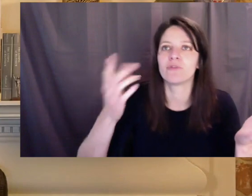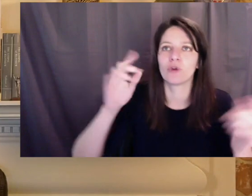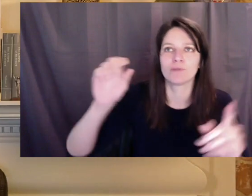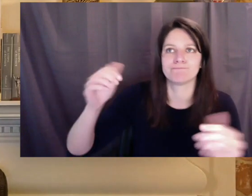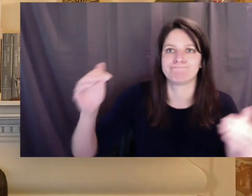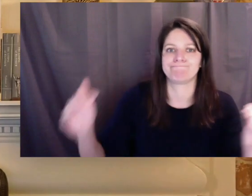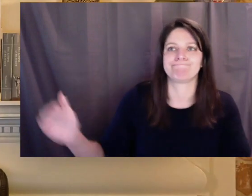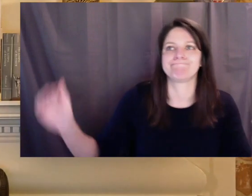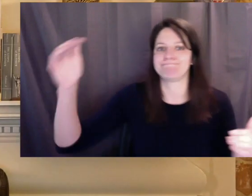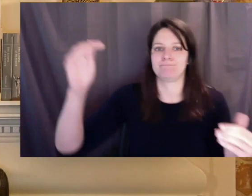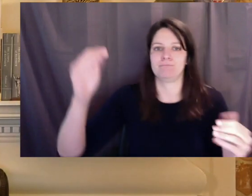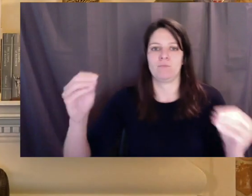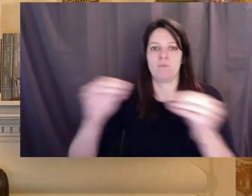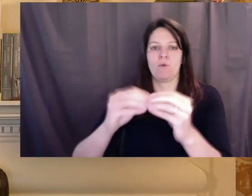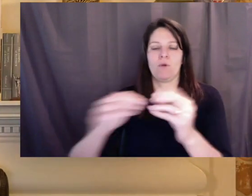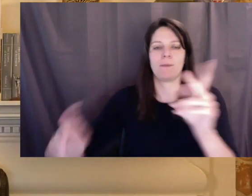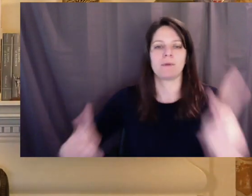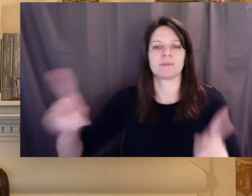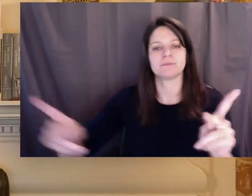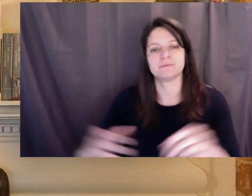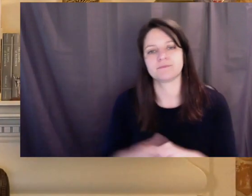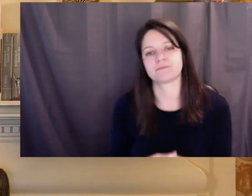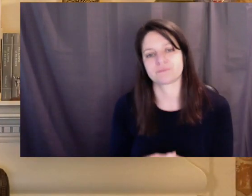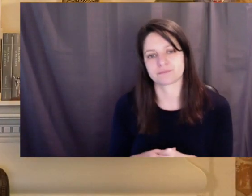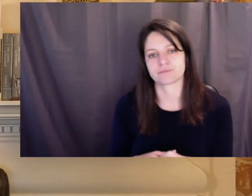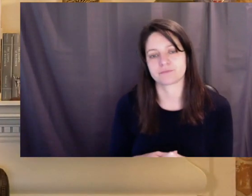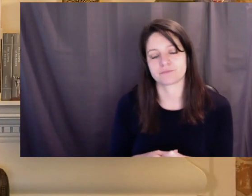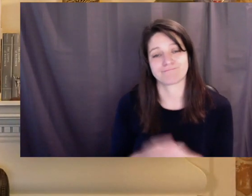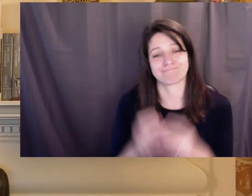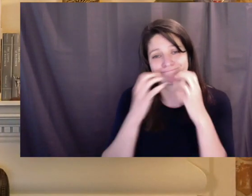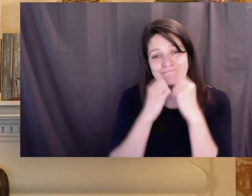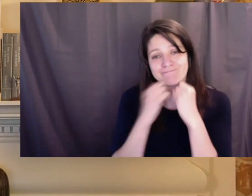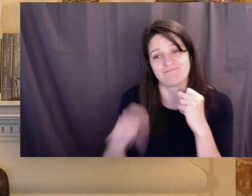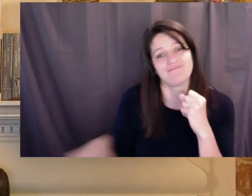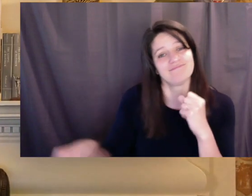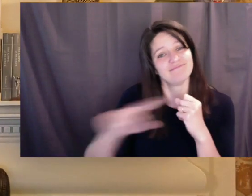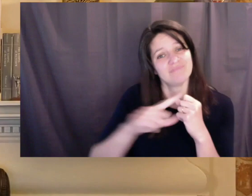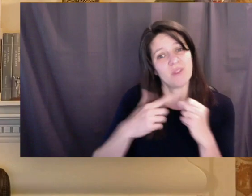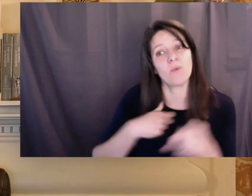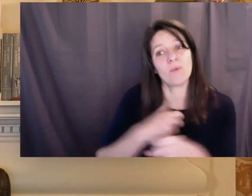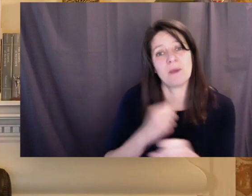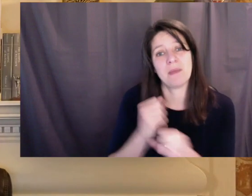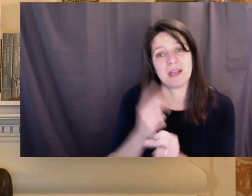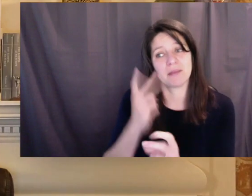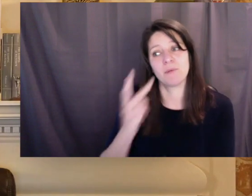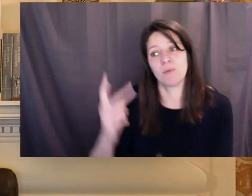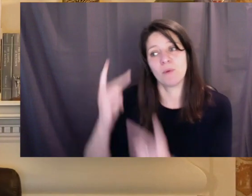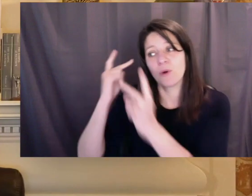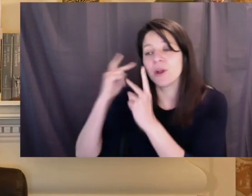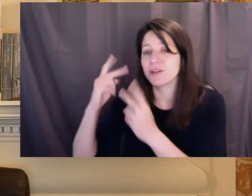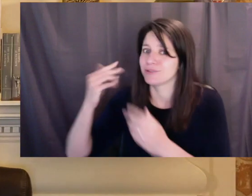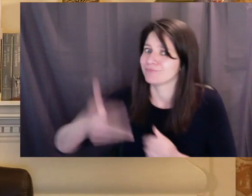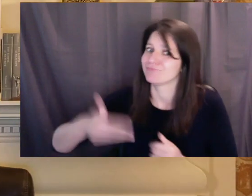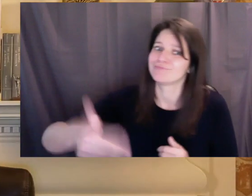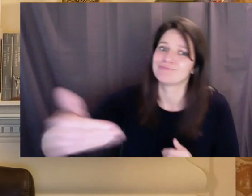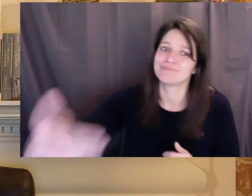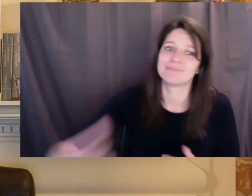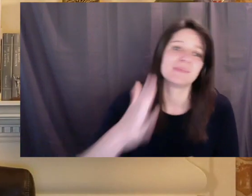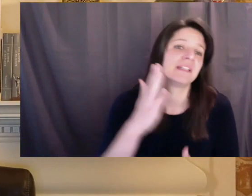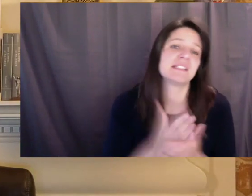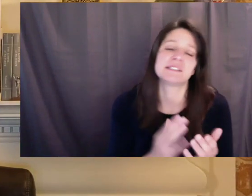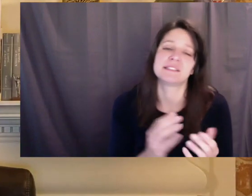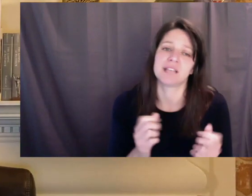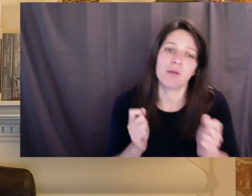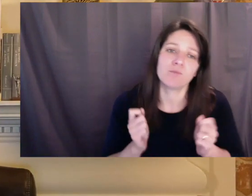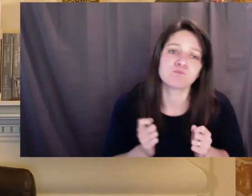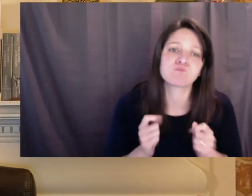grief by serving someone and someone something else. Beloved, we construct memorials all the time.